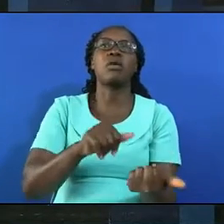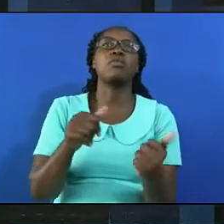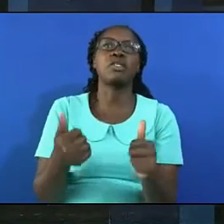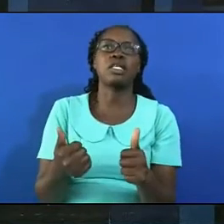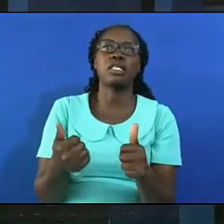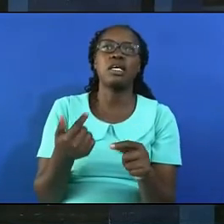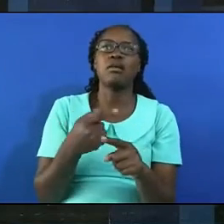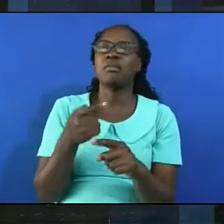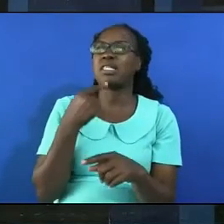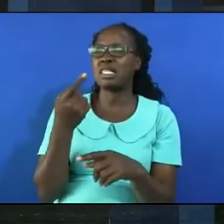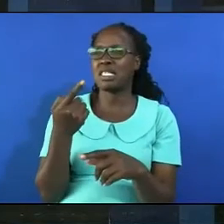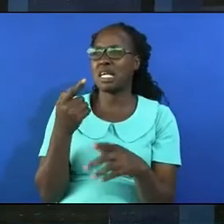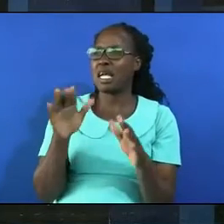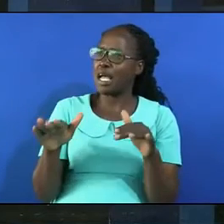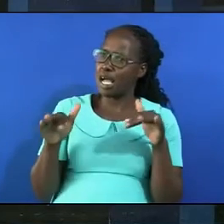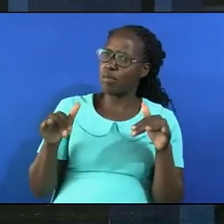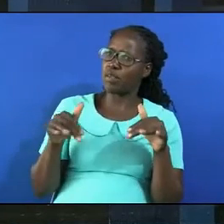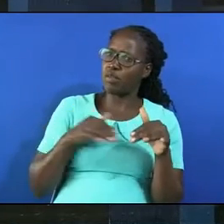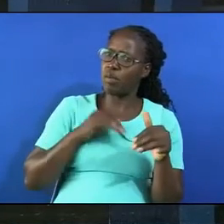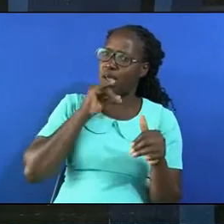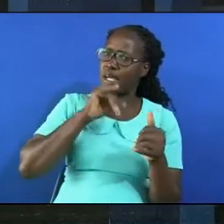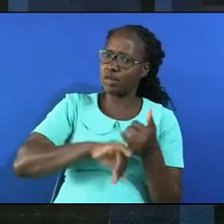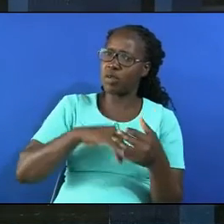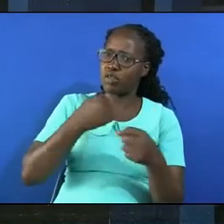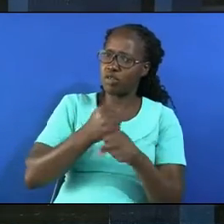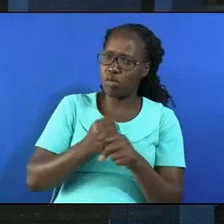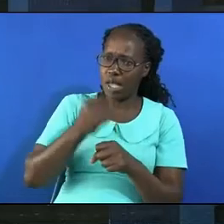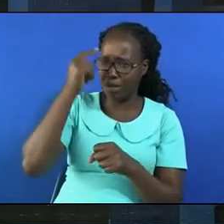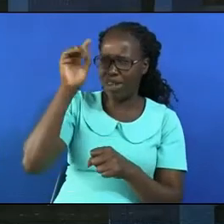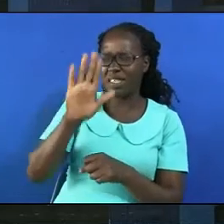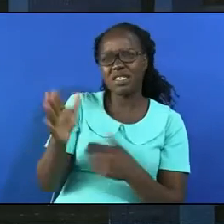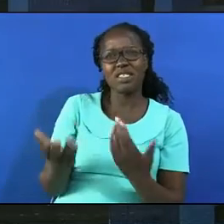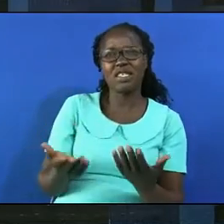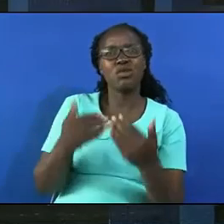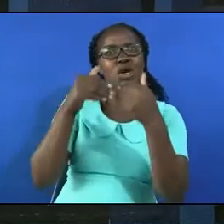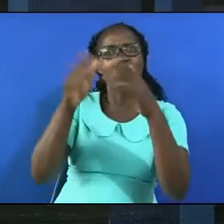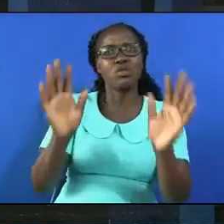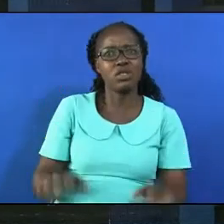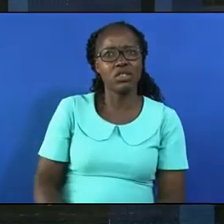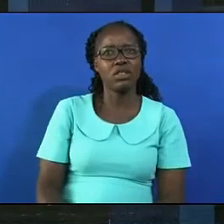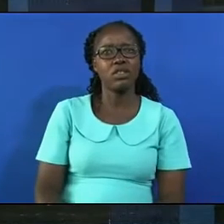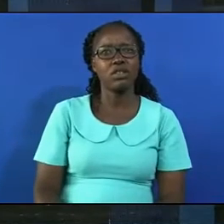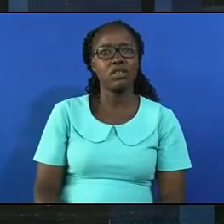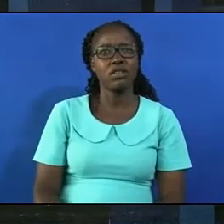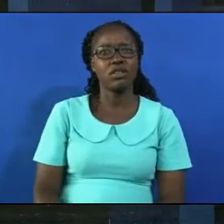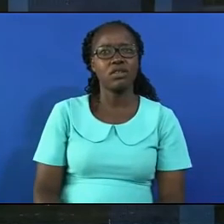baptized, but they are saying, I'm waiting for my husband to make up his mind. You are lost.